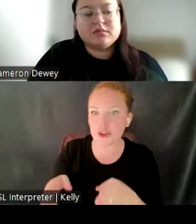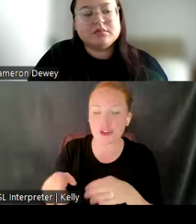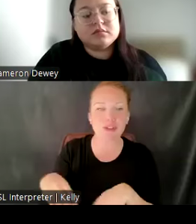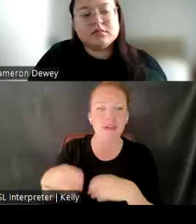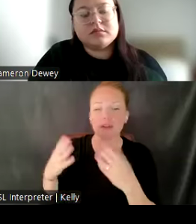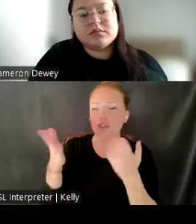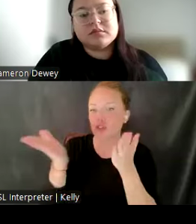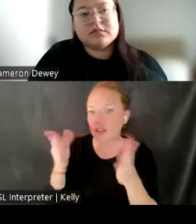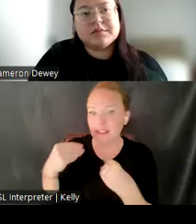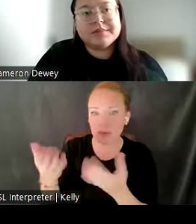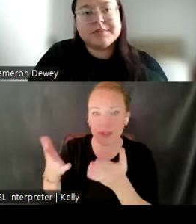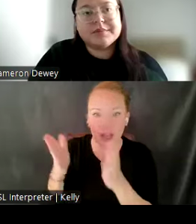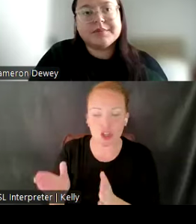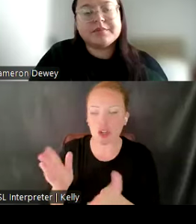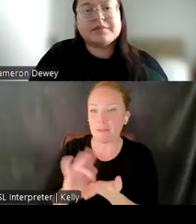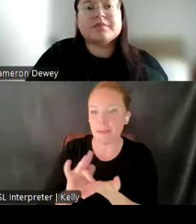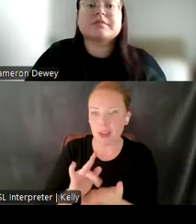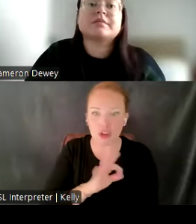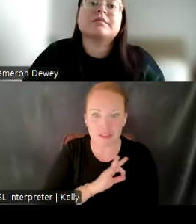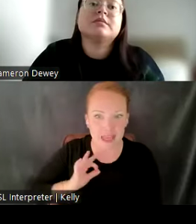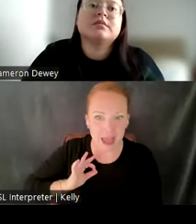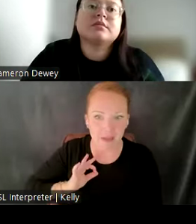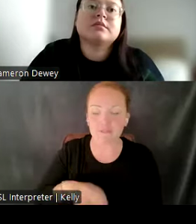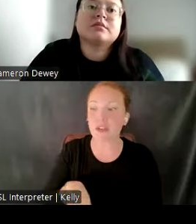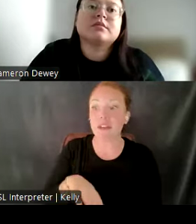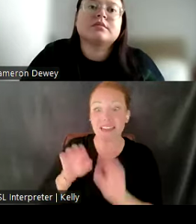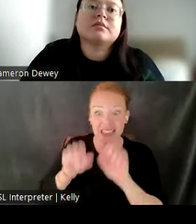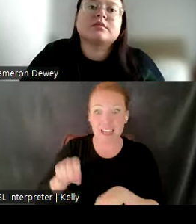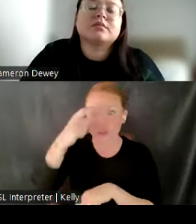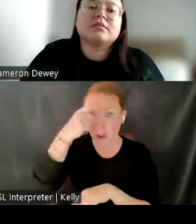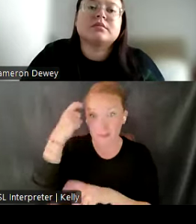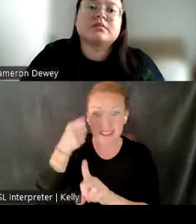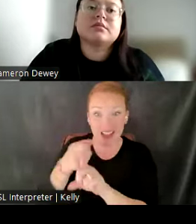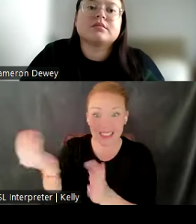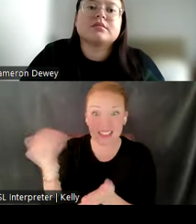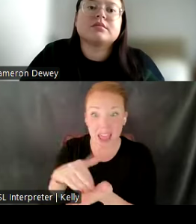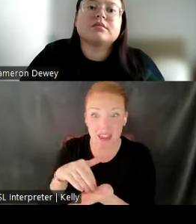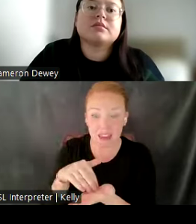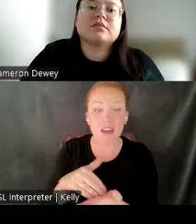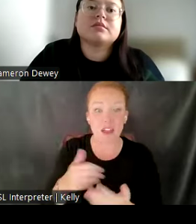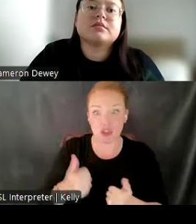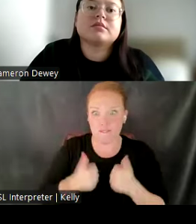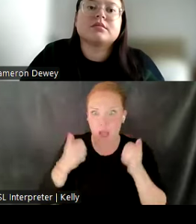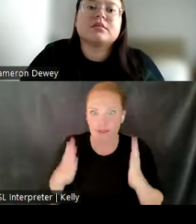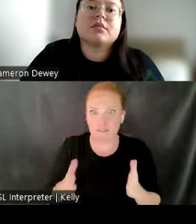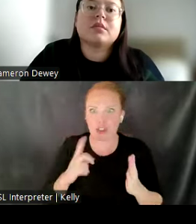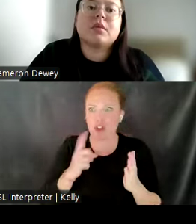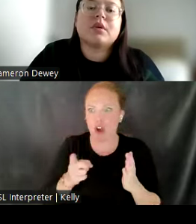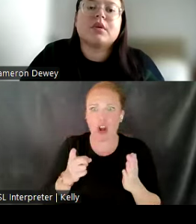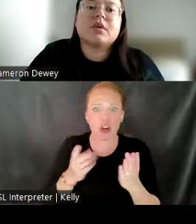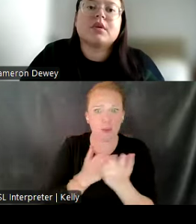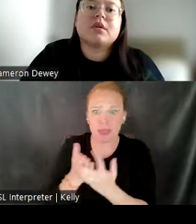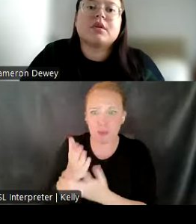providers, medical staff. And it is also difficult because survivors are going through the system having to recount